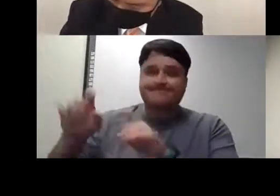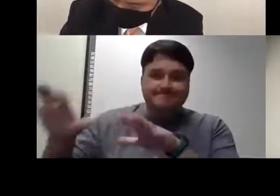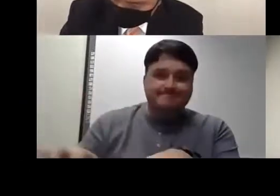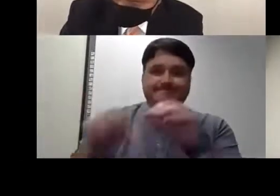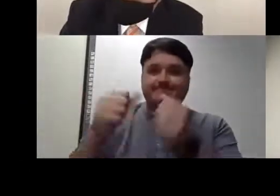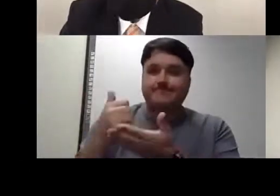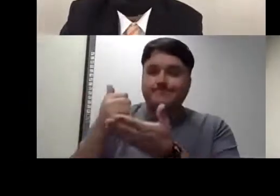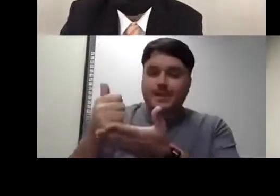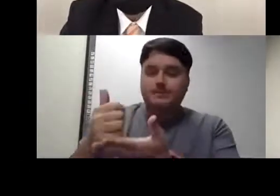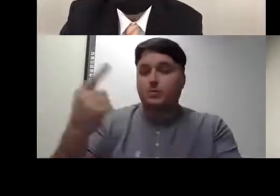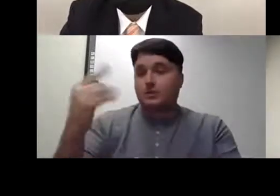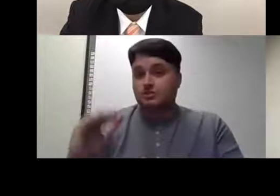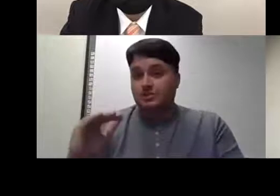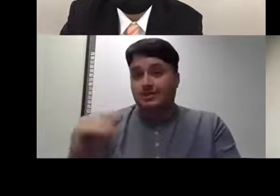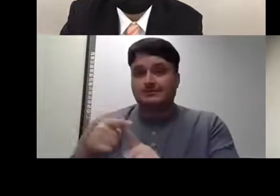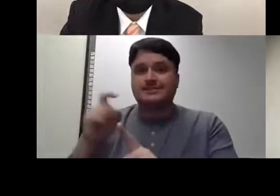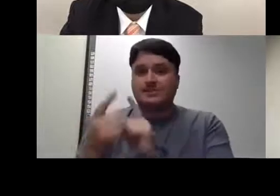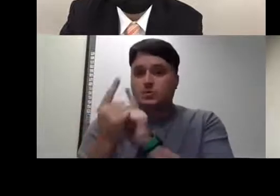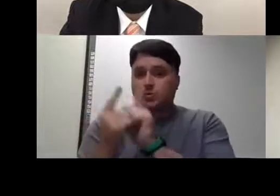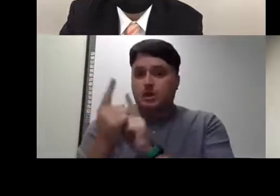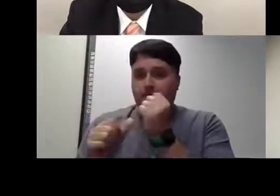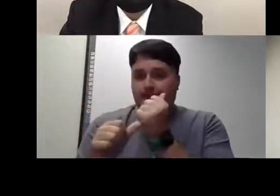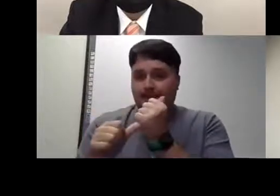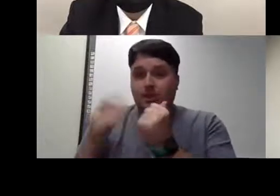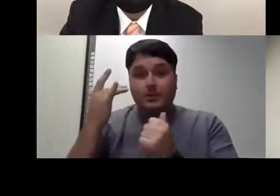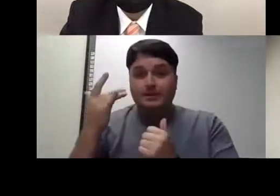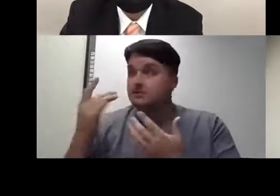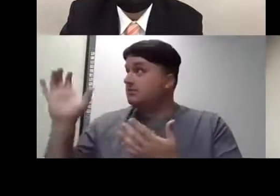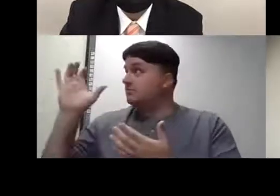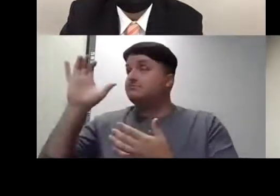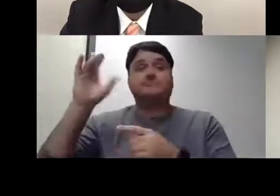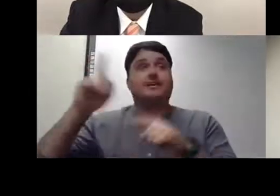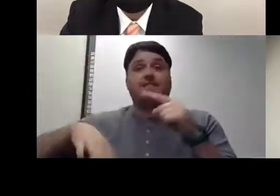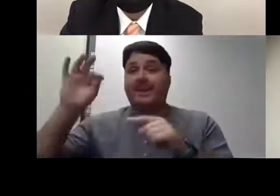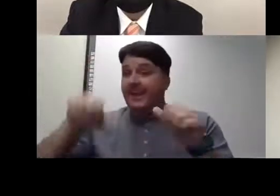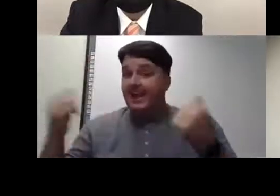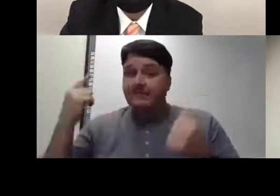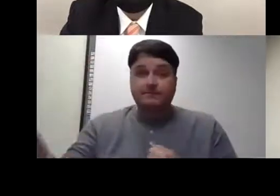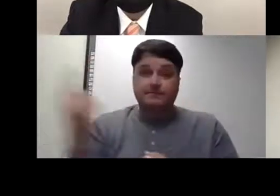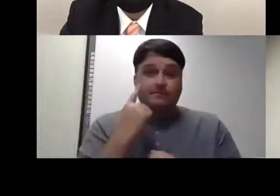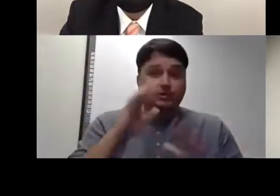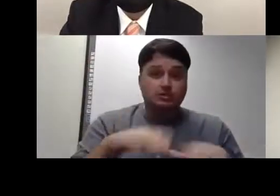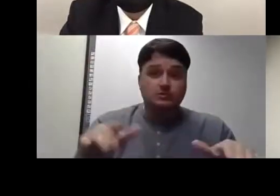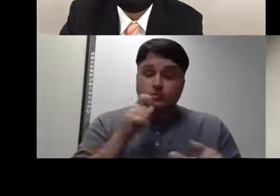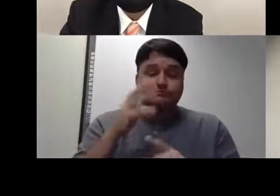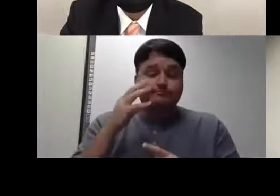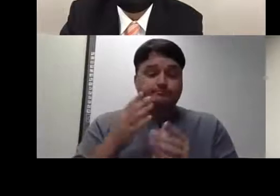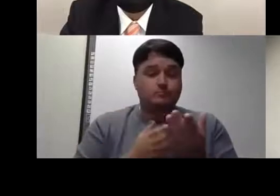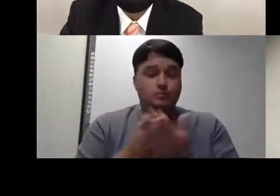help a child who needs a one-on-one aid because we can't find one-on-one aids for our children who have it through their